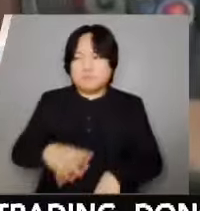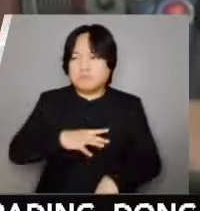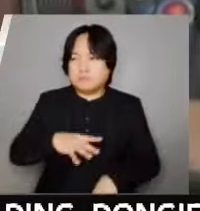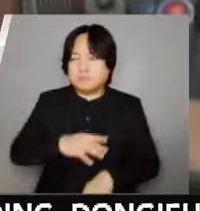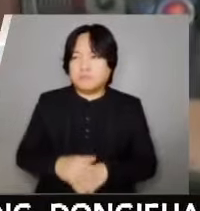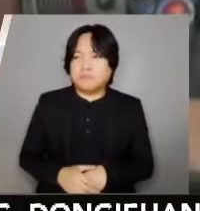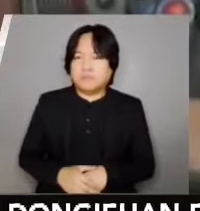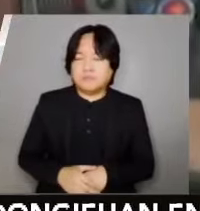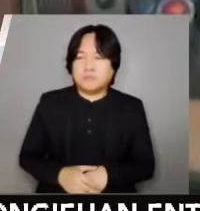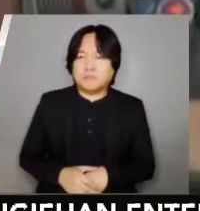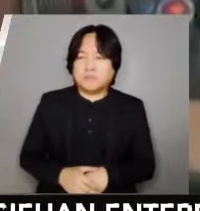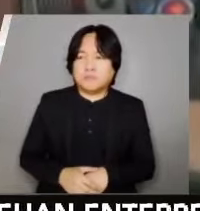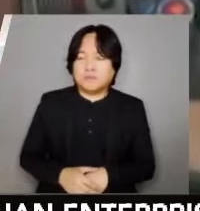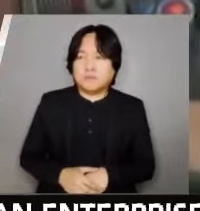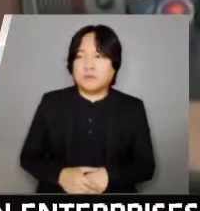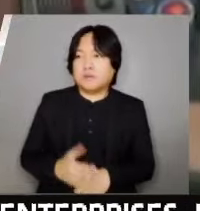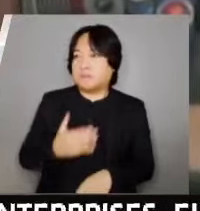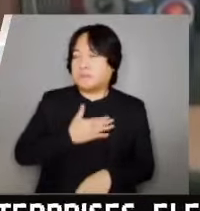ashes to the wind.